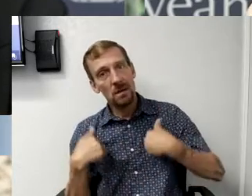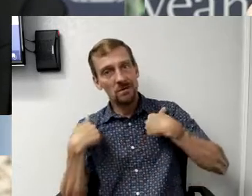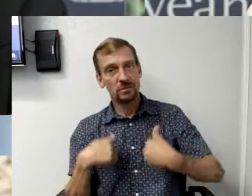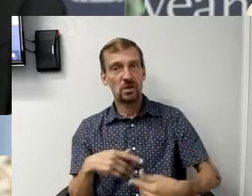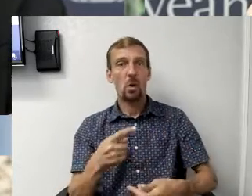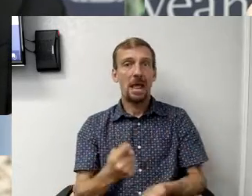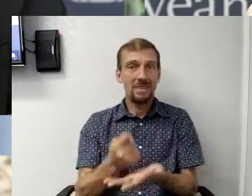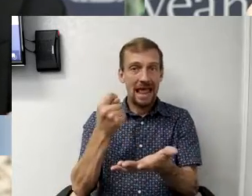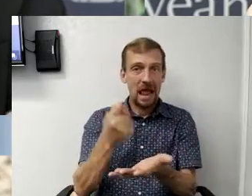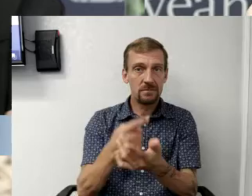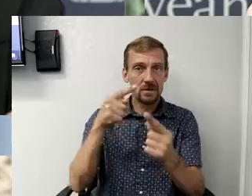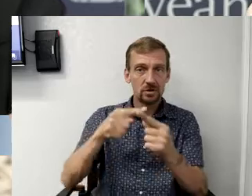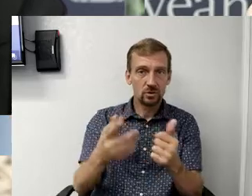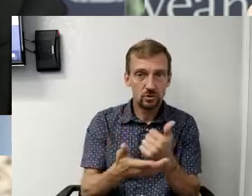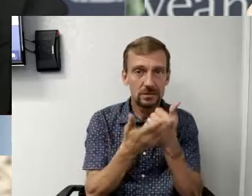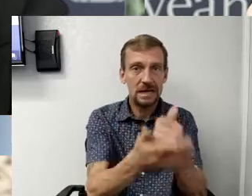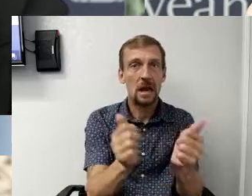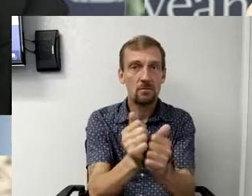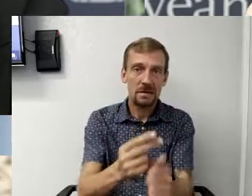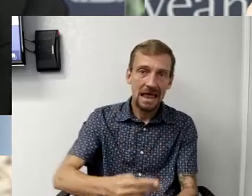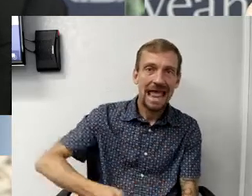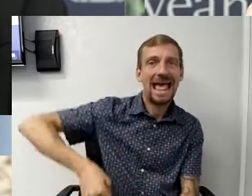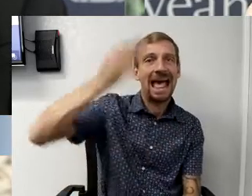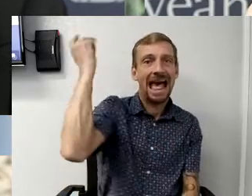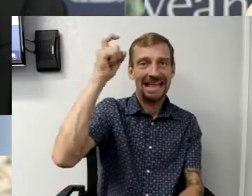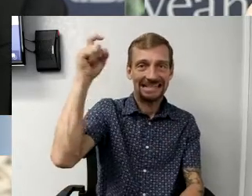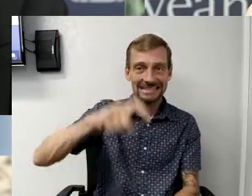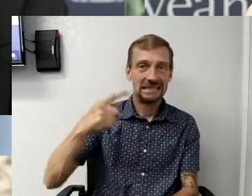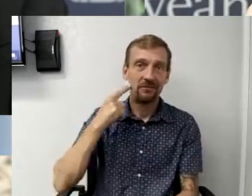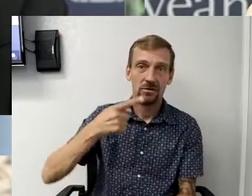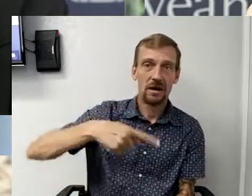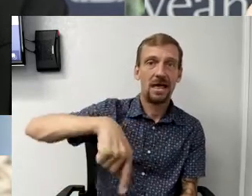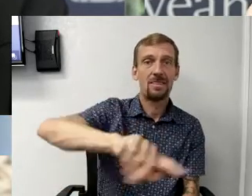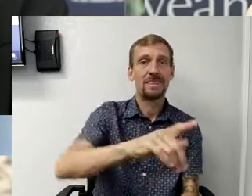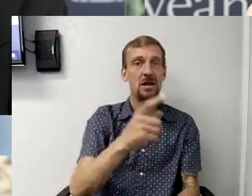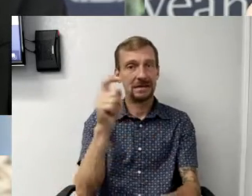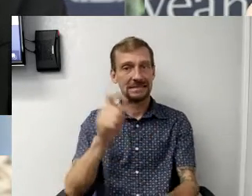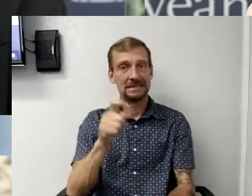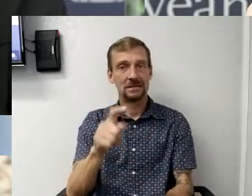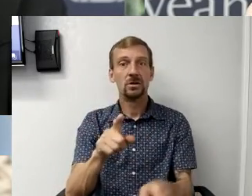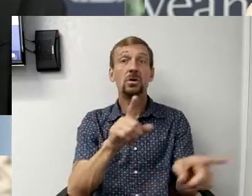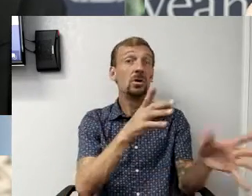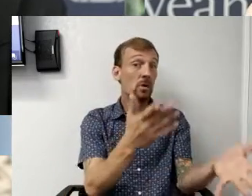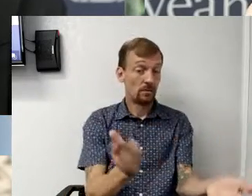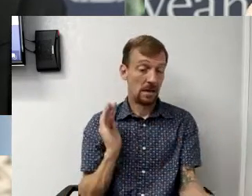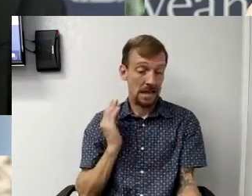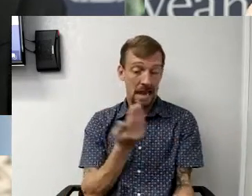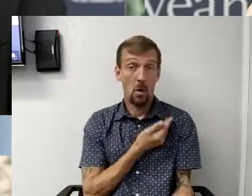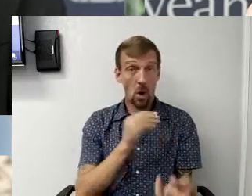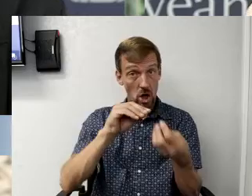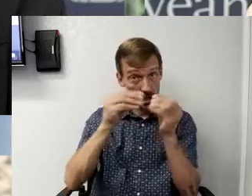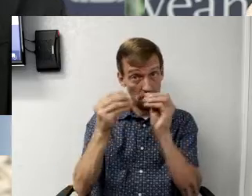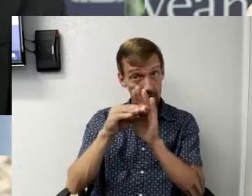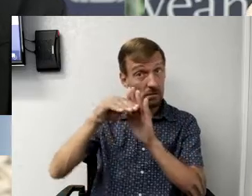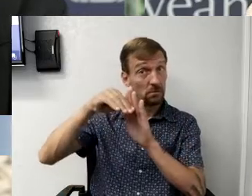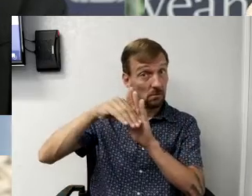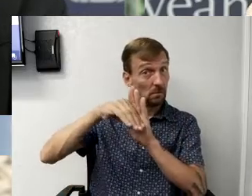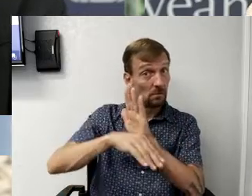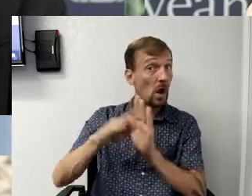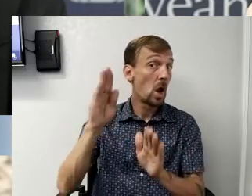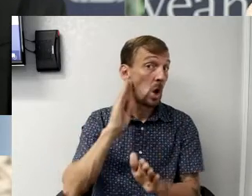to maintain high levels of critical care need. Okay, so as our numbers continue to drop, are we going to increase